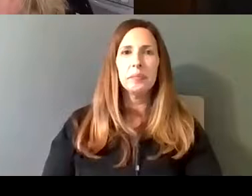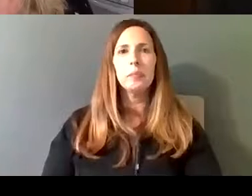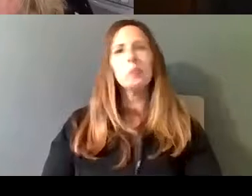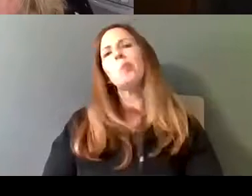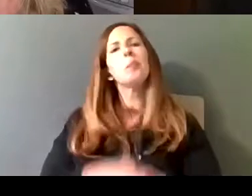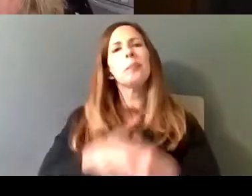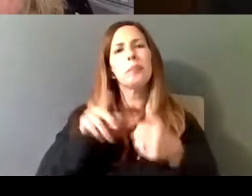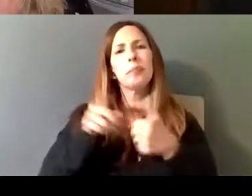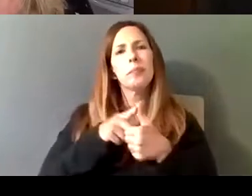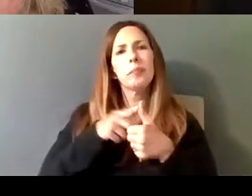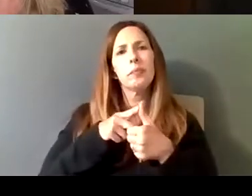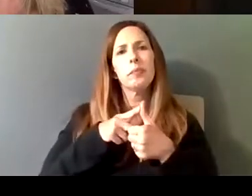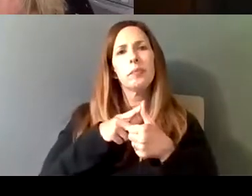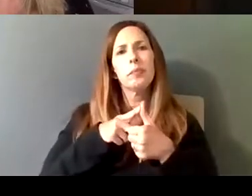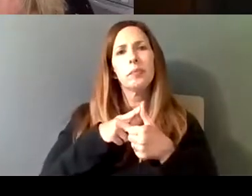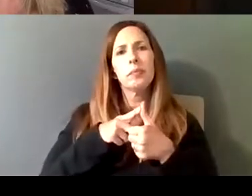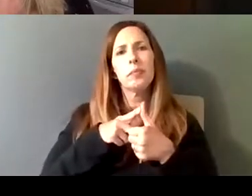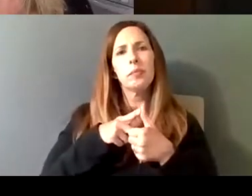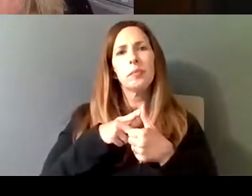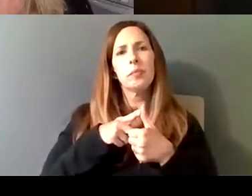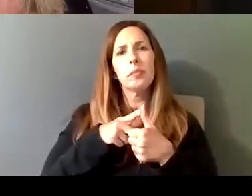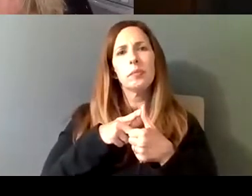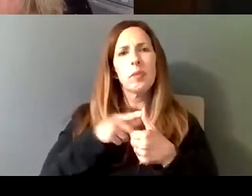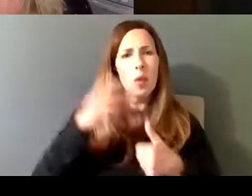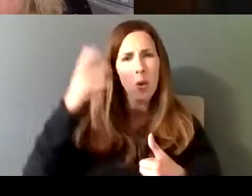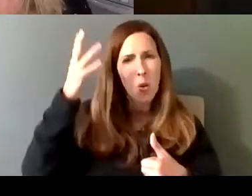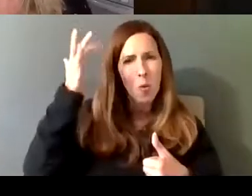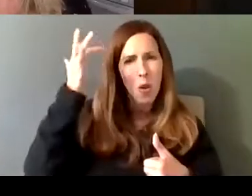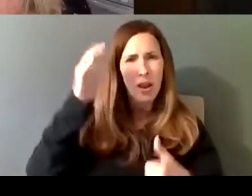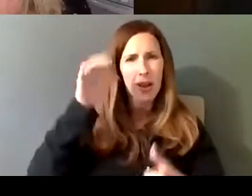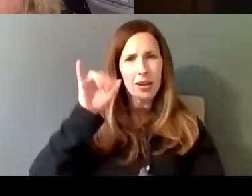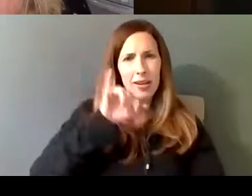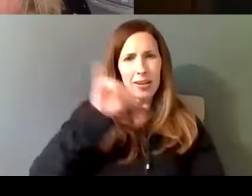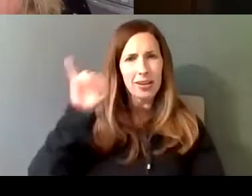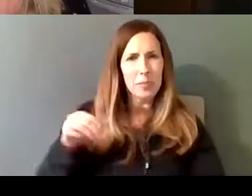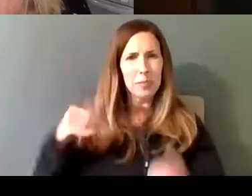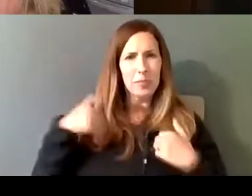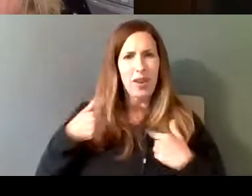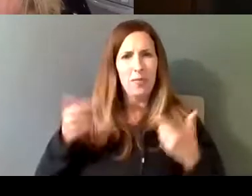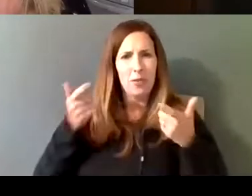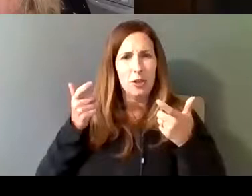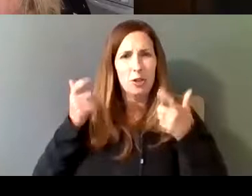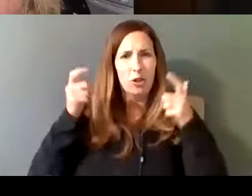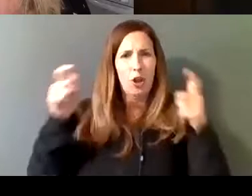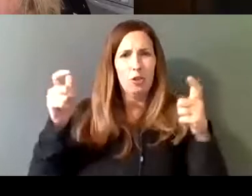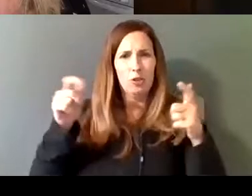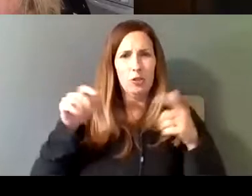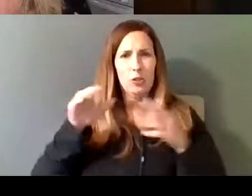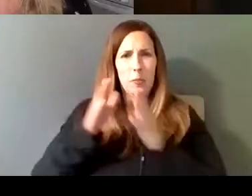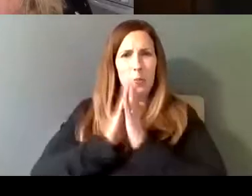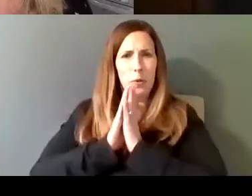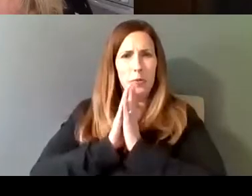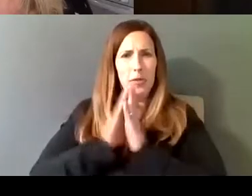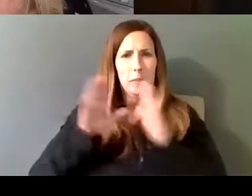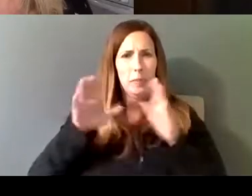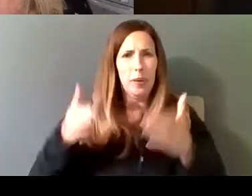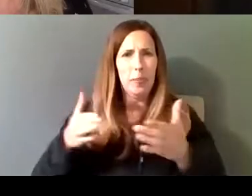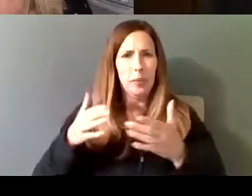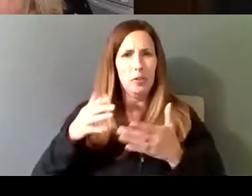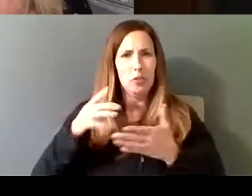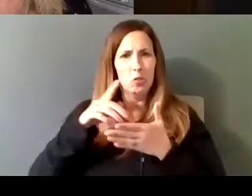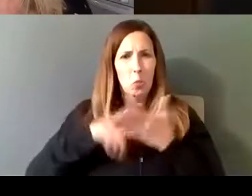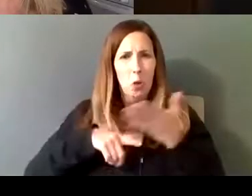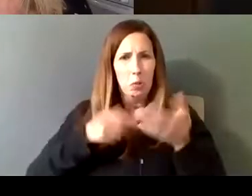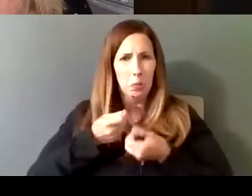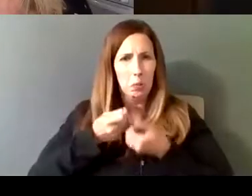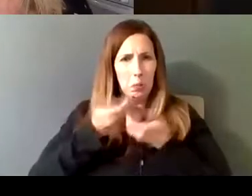what attributes contributed to Indy having the largest Burmese population outside of Burma? Sarah, I'm wondering if